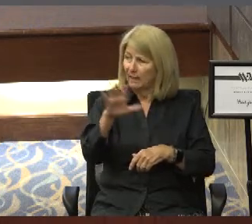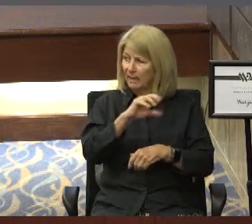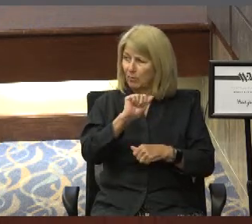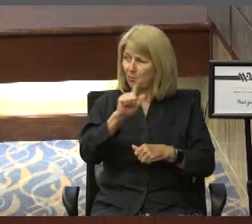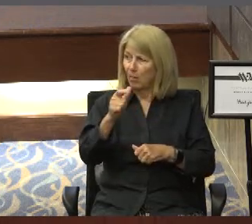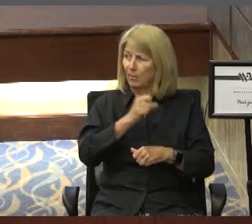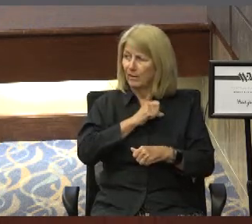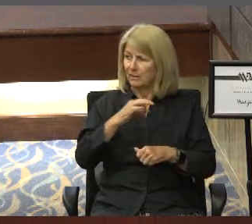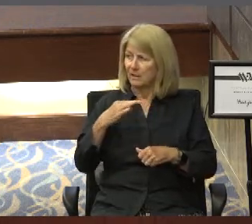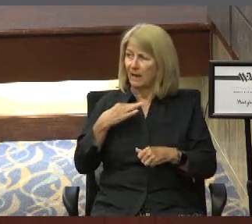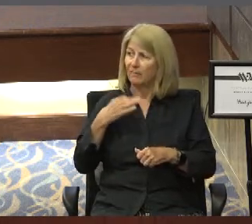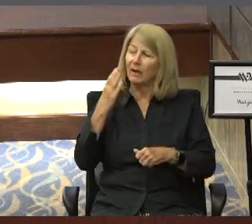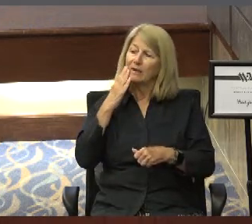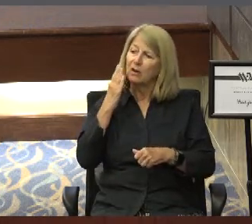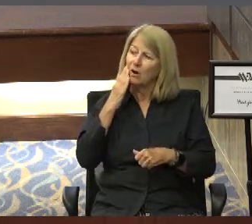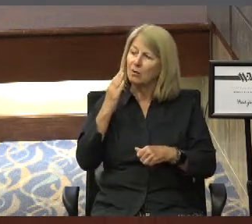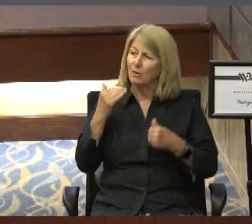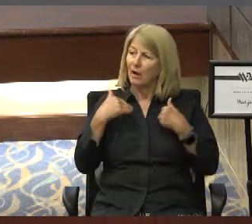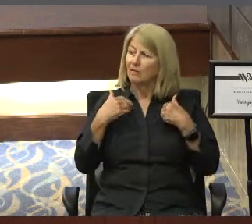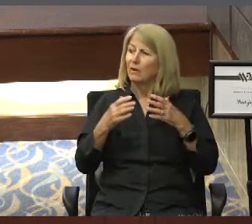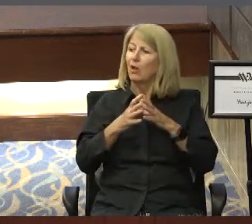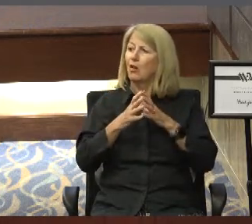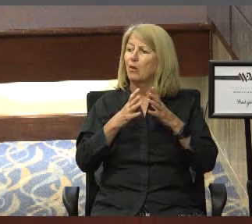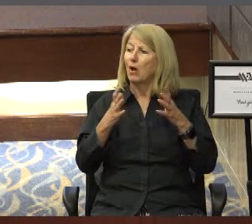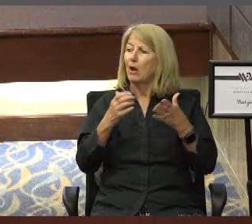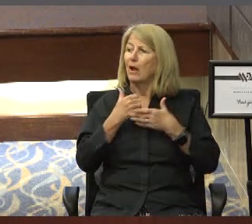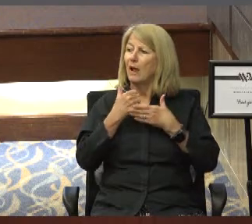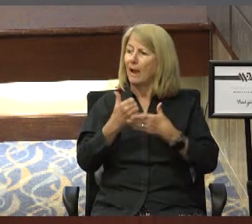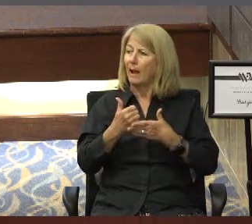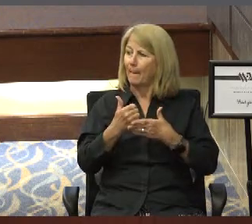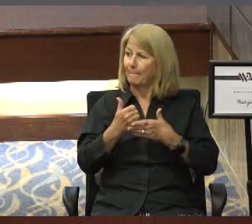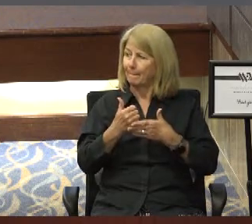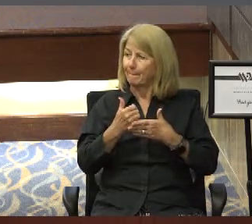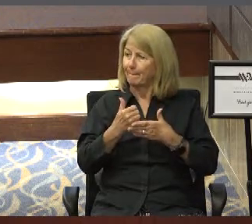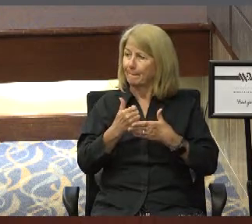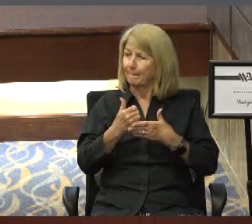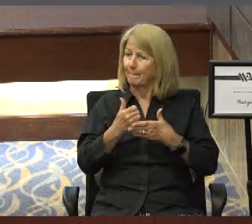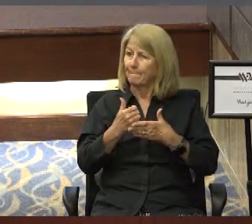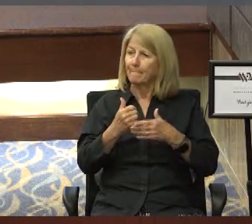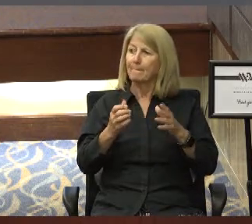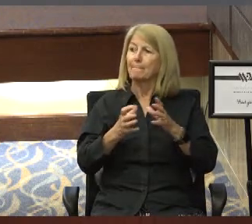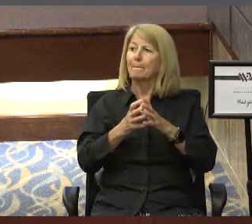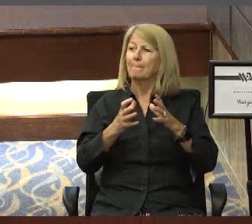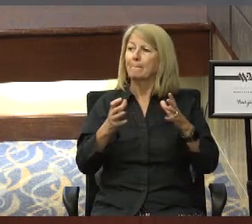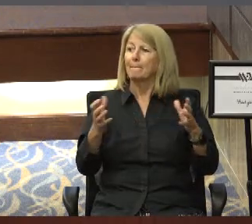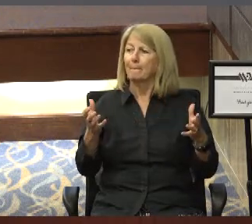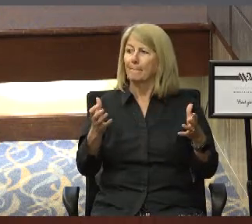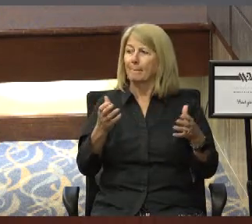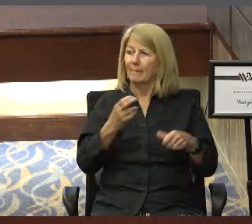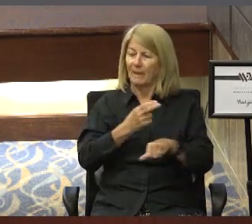you've got good help on pushing this forward. It's unprecedented,